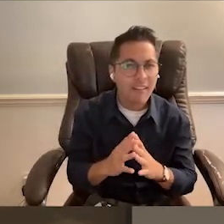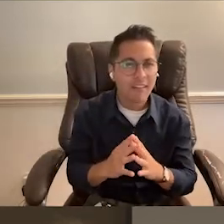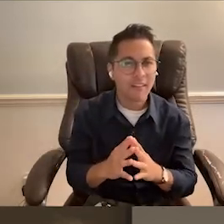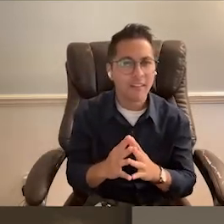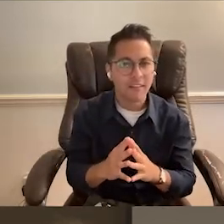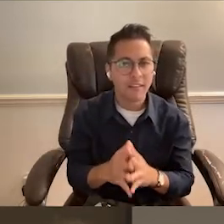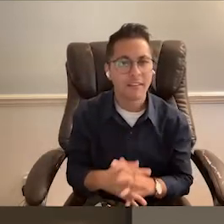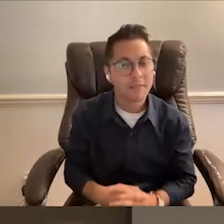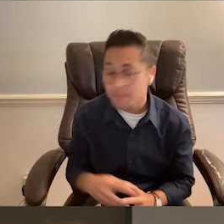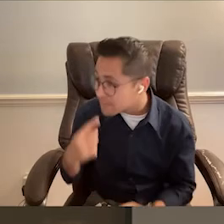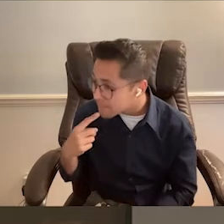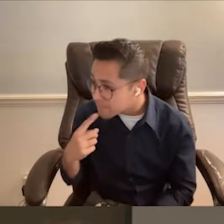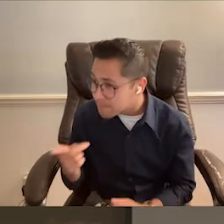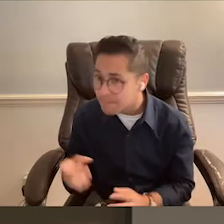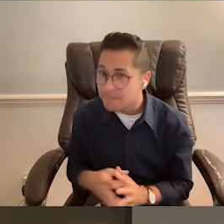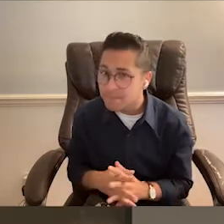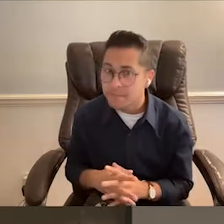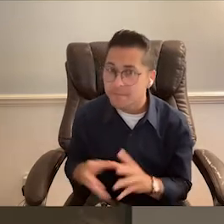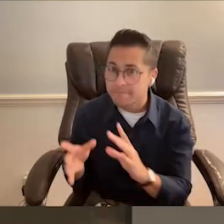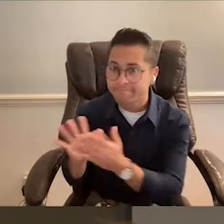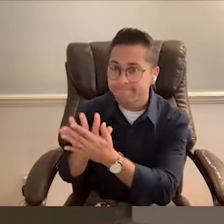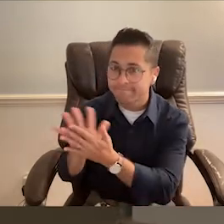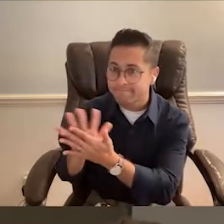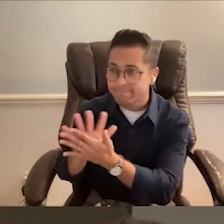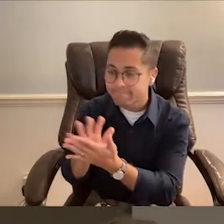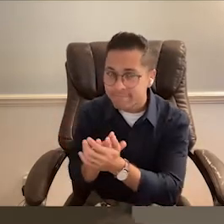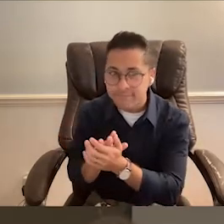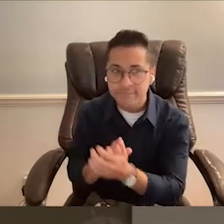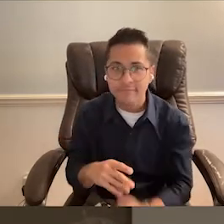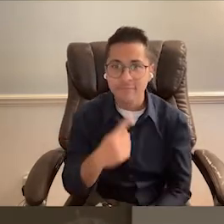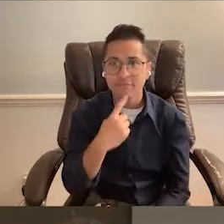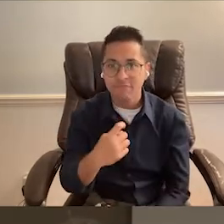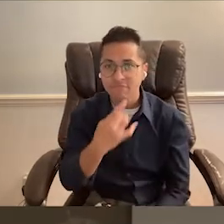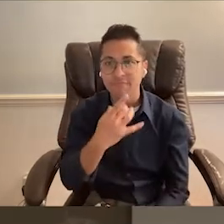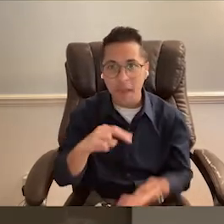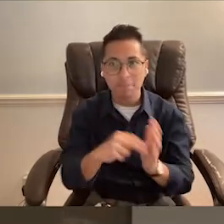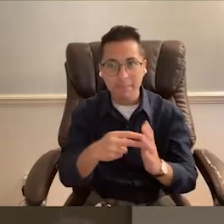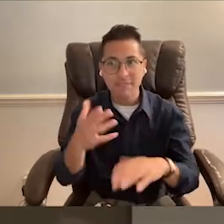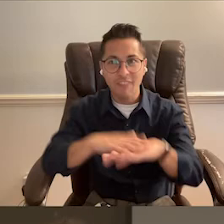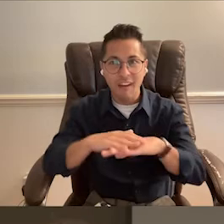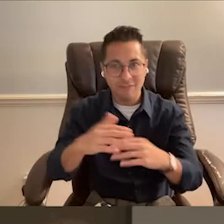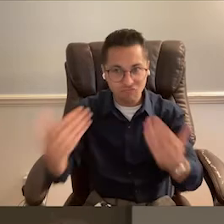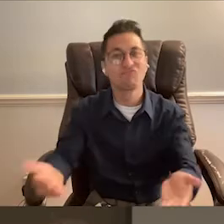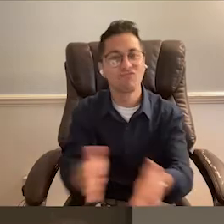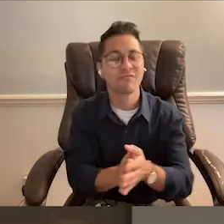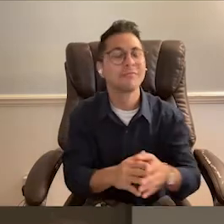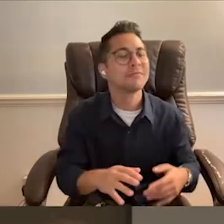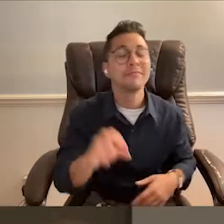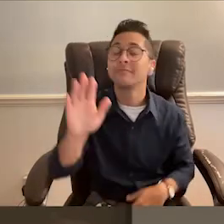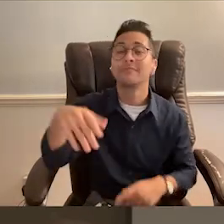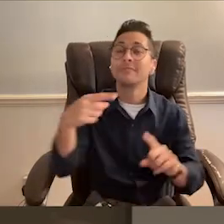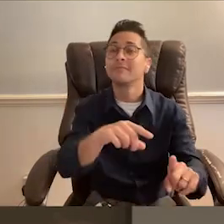I don't think the camera's on. You know what? Wait, this is actually this. So, Are you checking? huh? Are you checking?